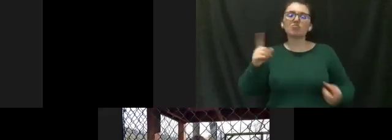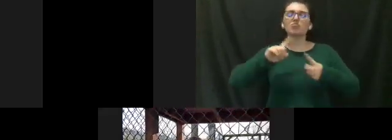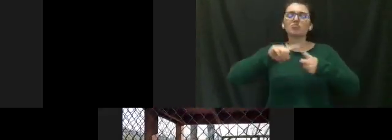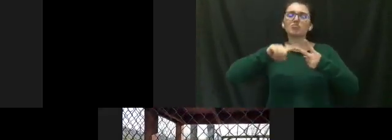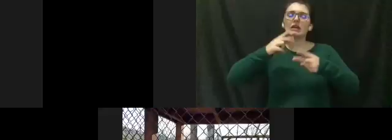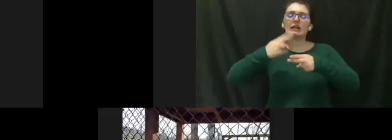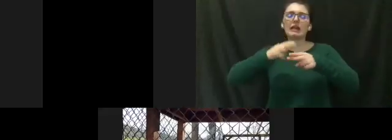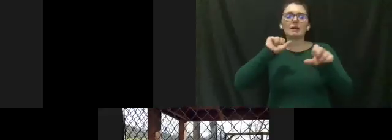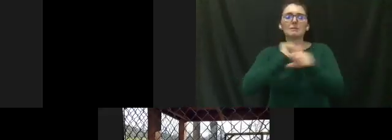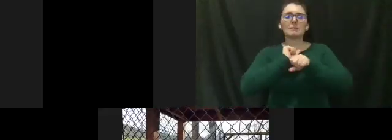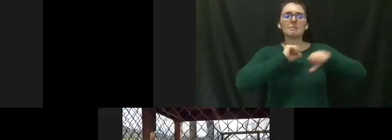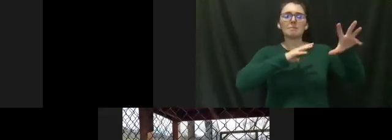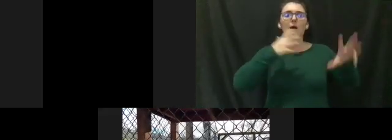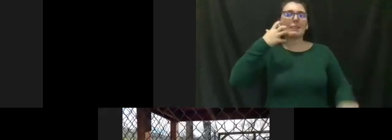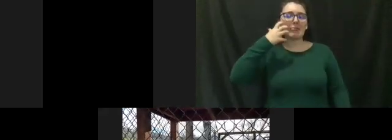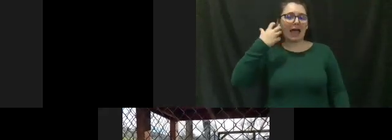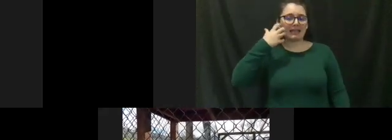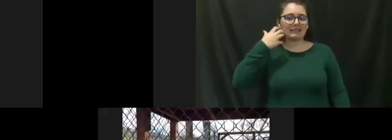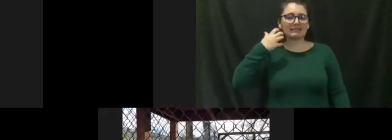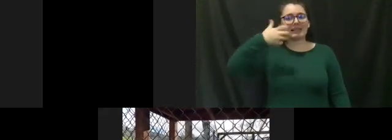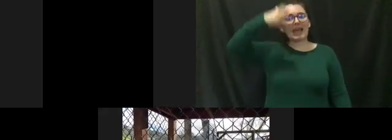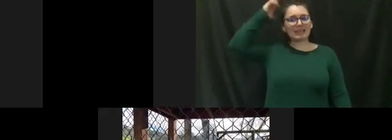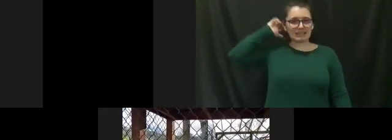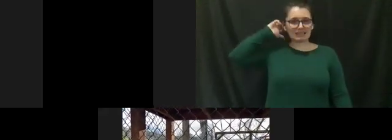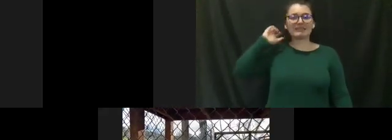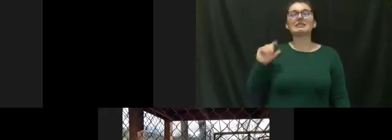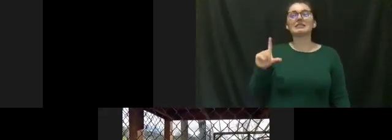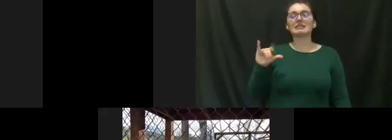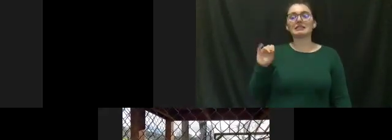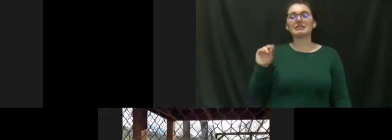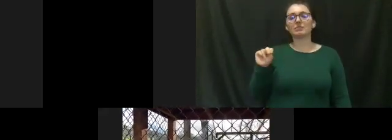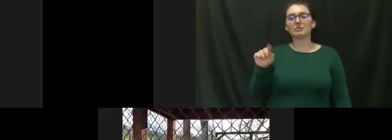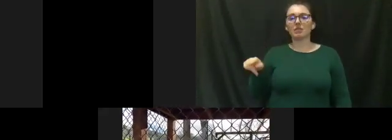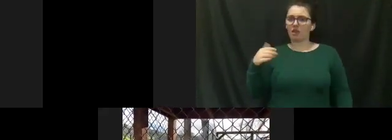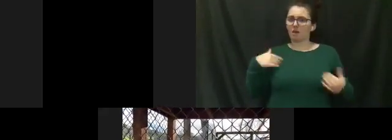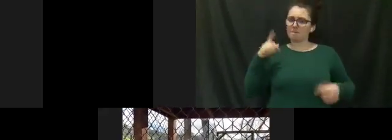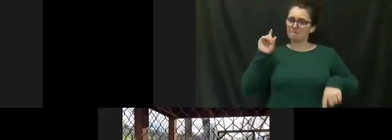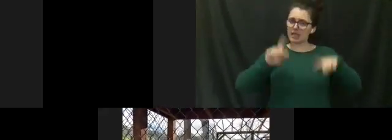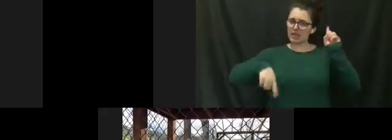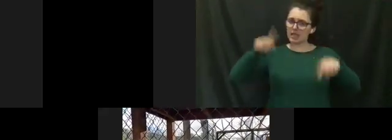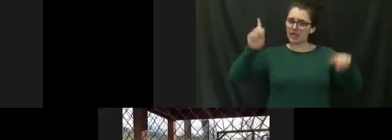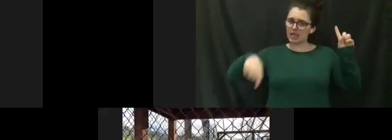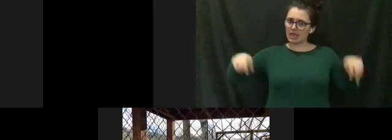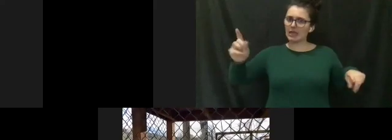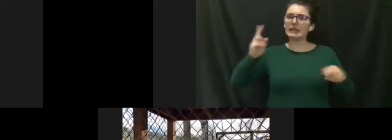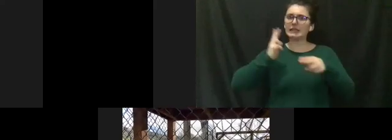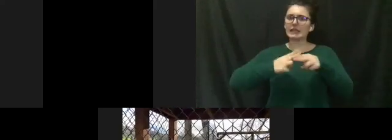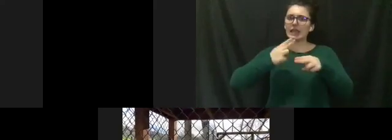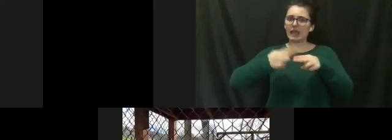They have one of the most diverse number of names as any other animal here in North